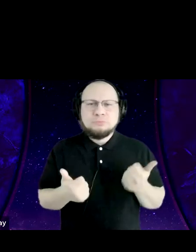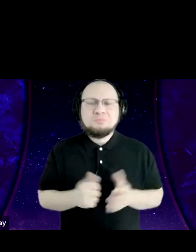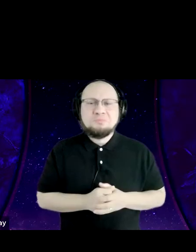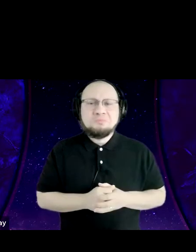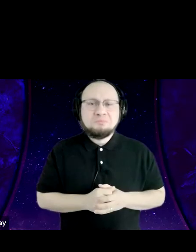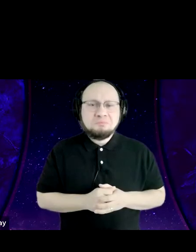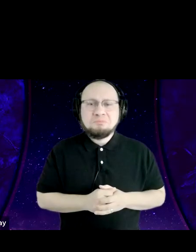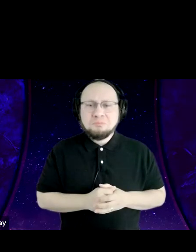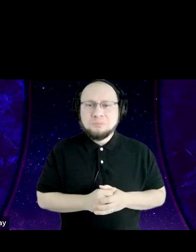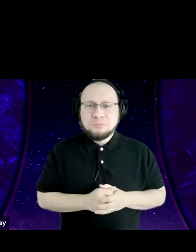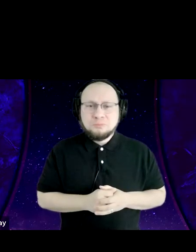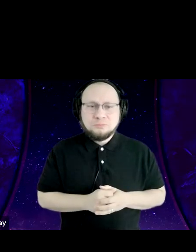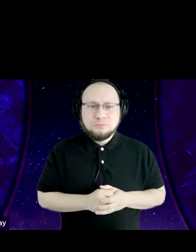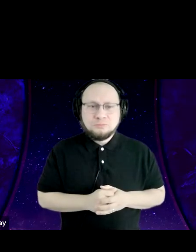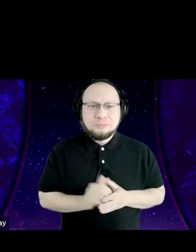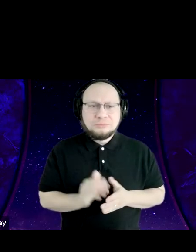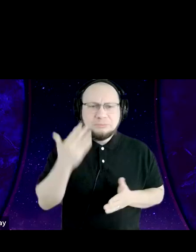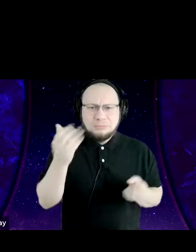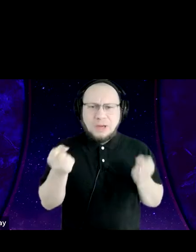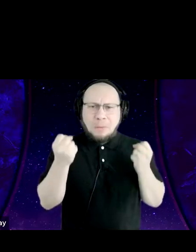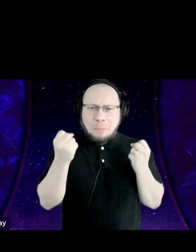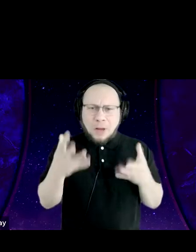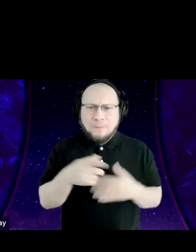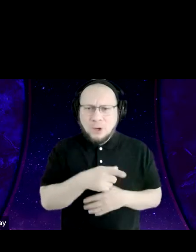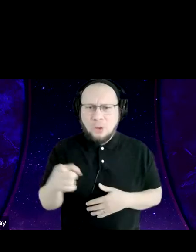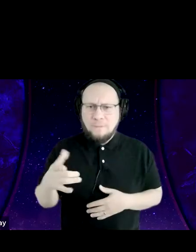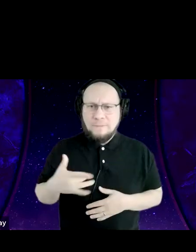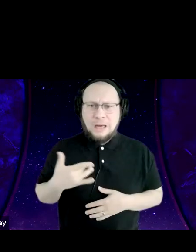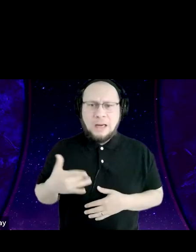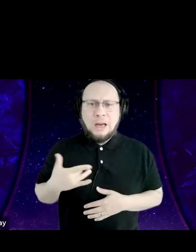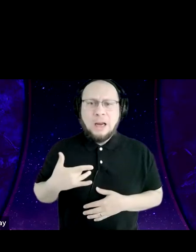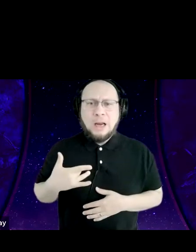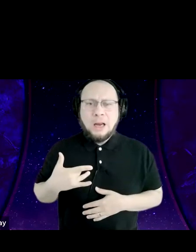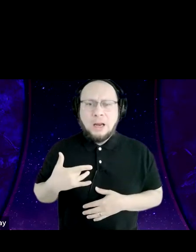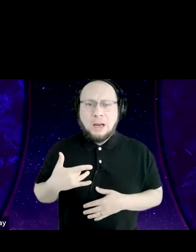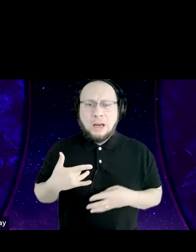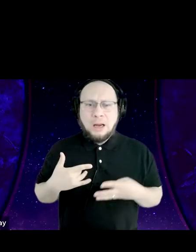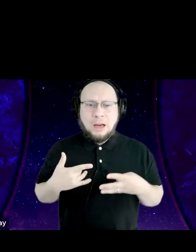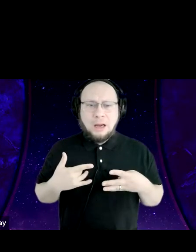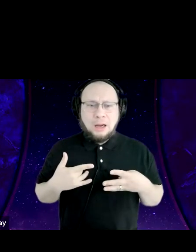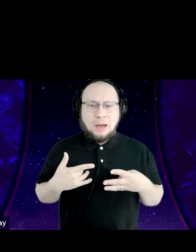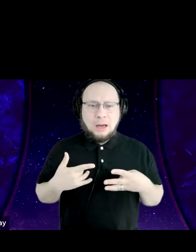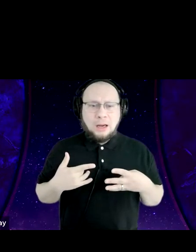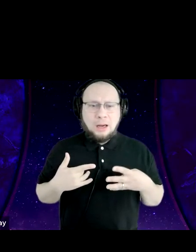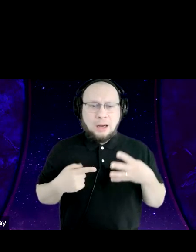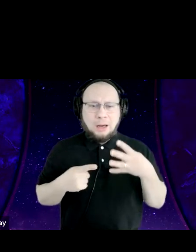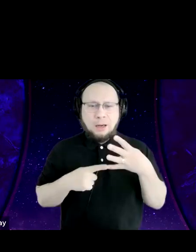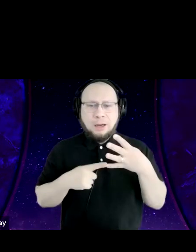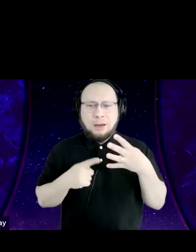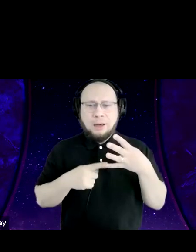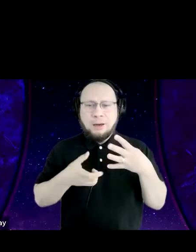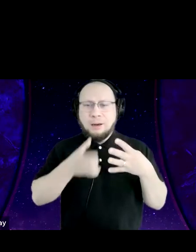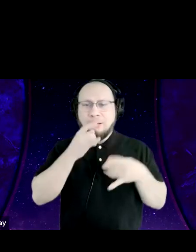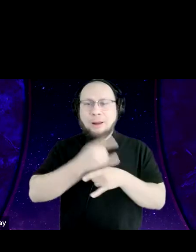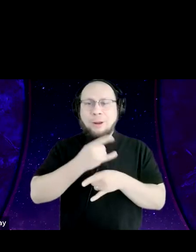it. A lot of you are feeling twin season gin and tonic.